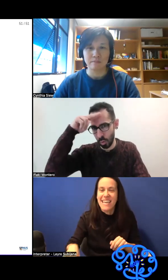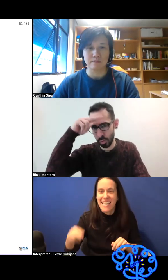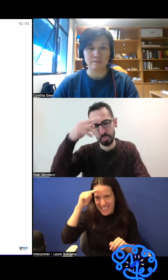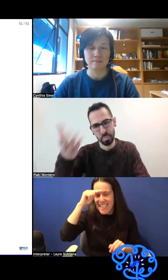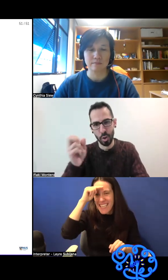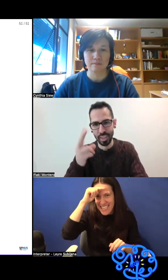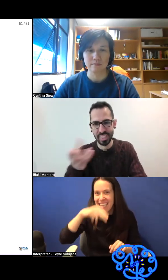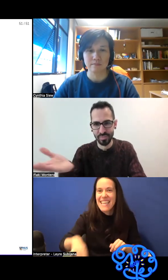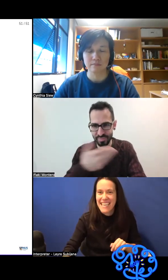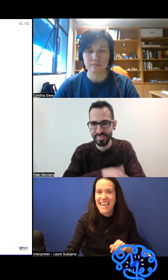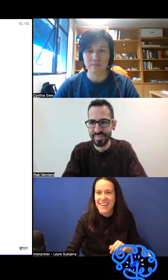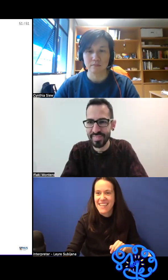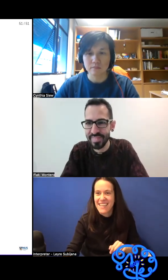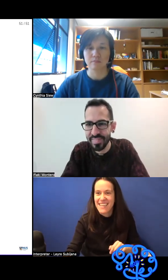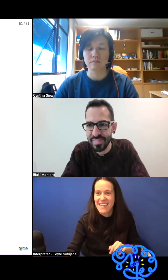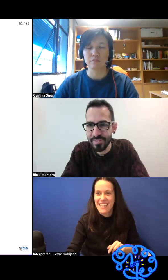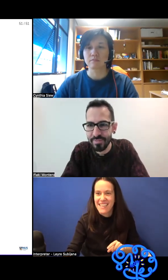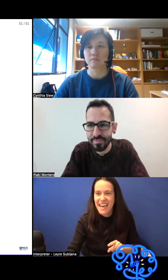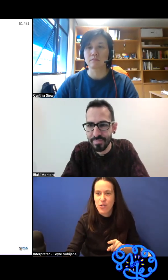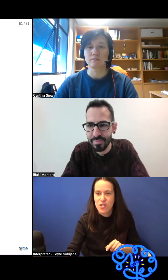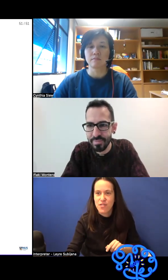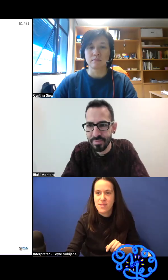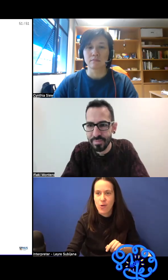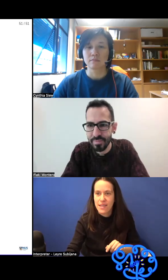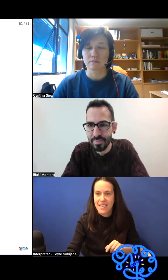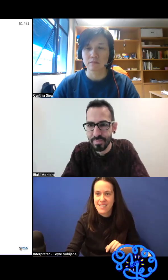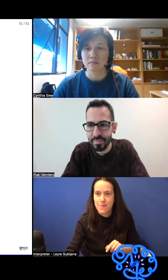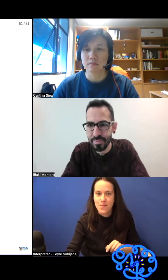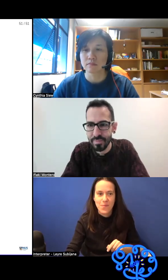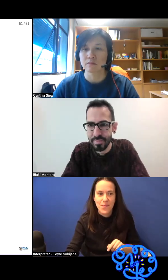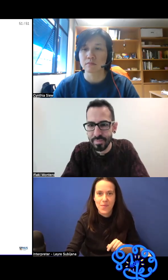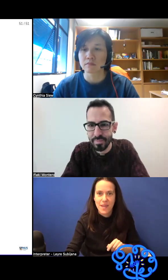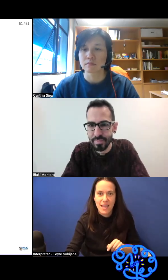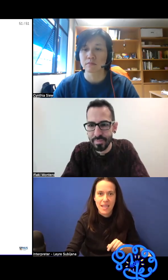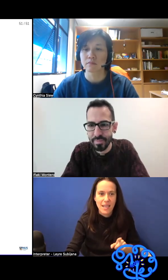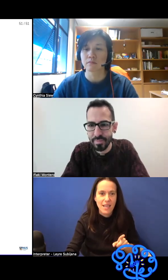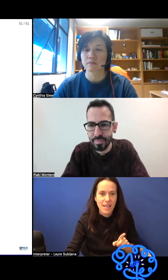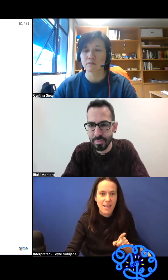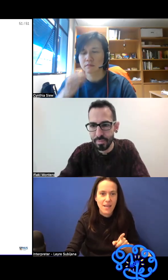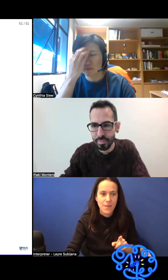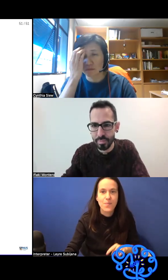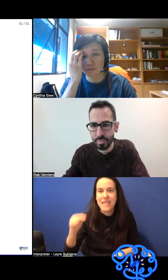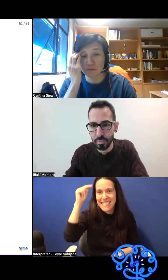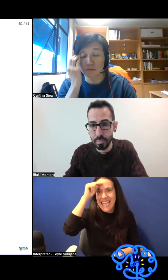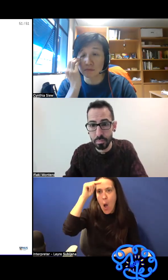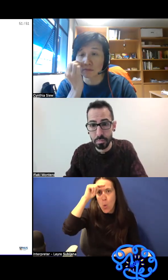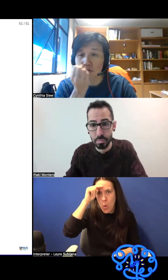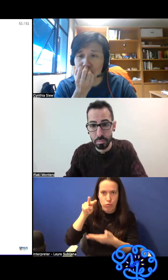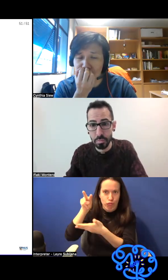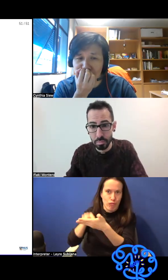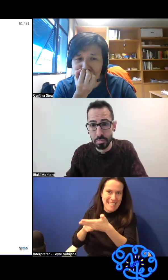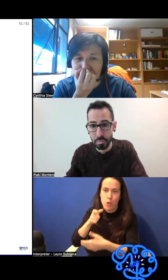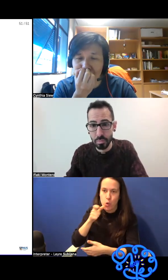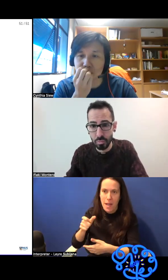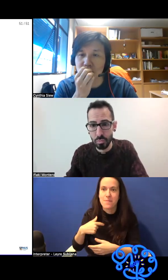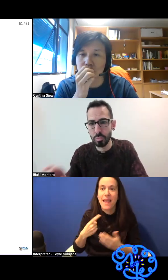read it out loud so we Yeah. can tell? A question from Saul, yes. A question from Saul coming in. Thank